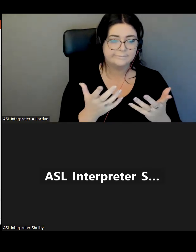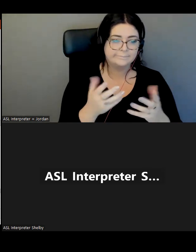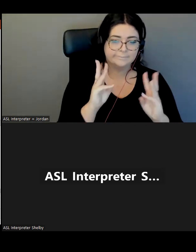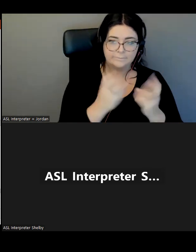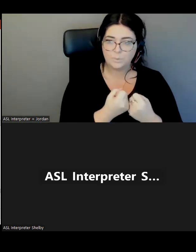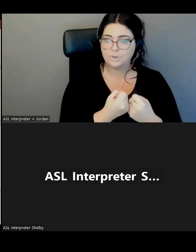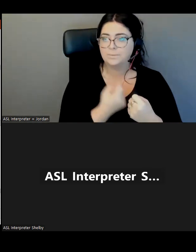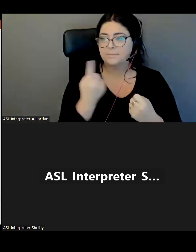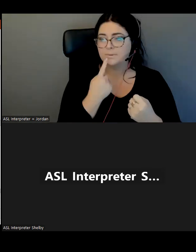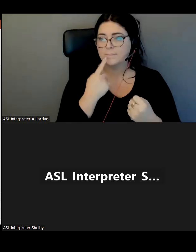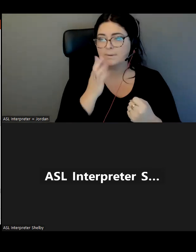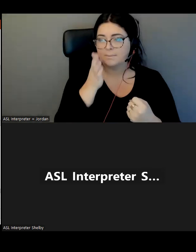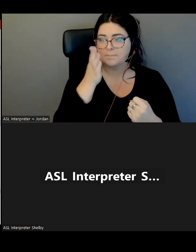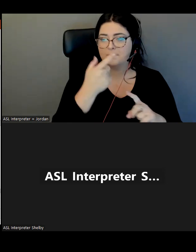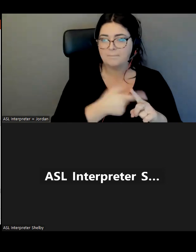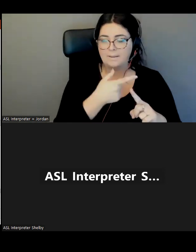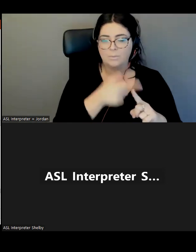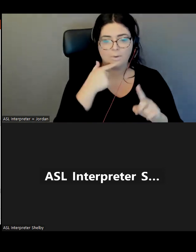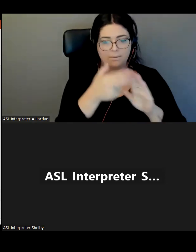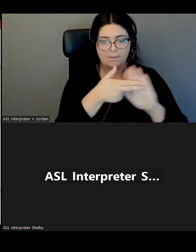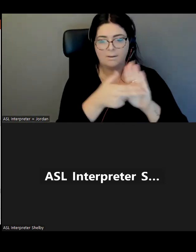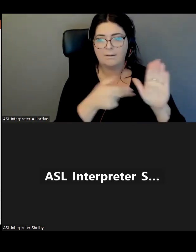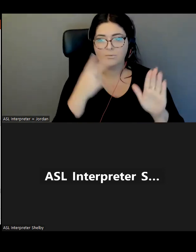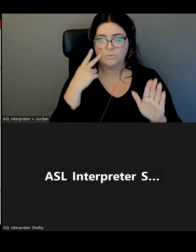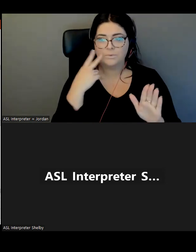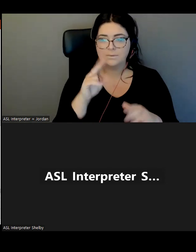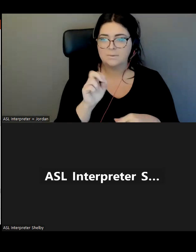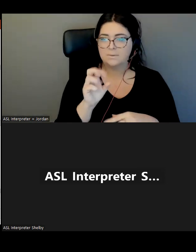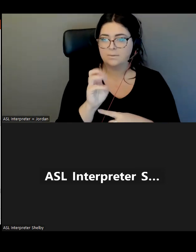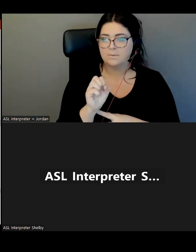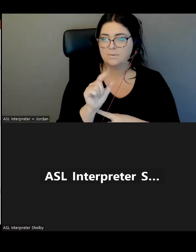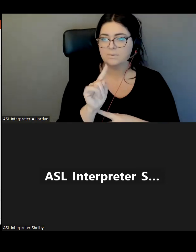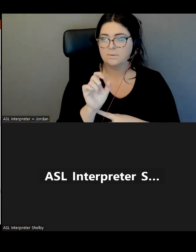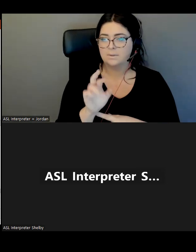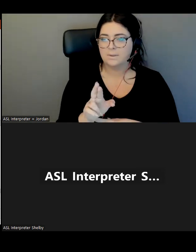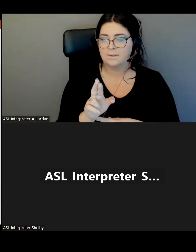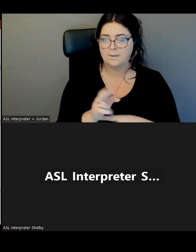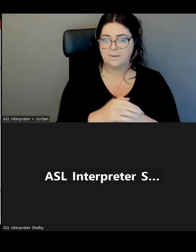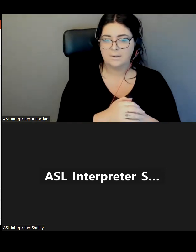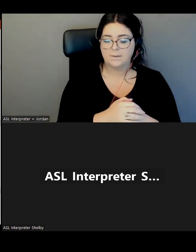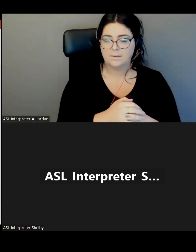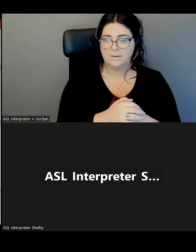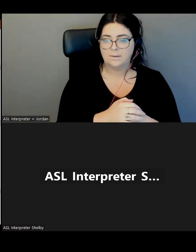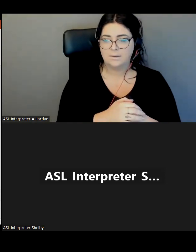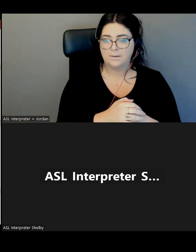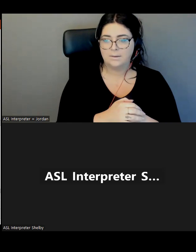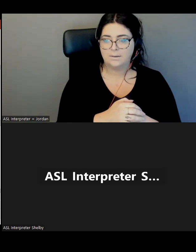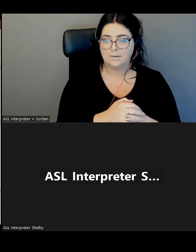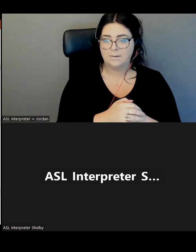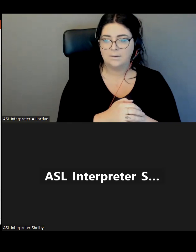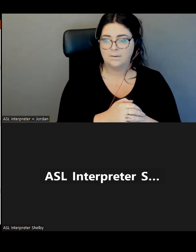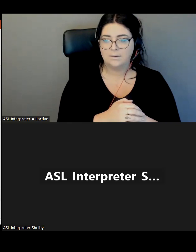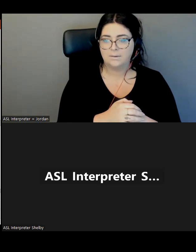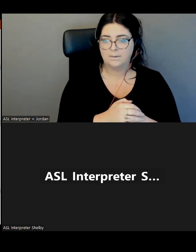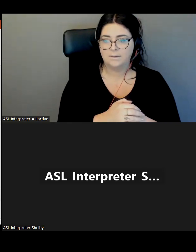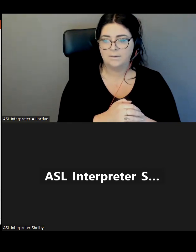upcoming months or anything like that, we would highlight those in our newsletter. And we also like to highlight